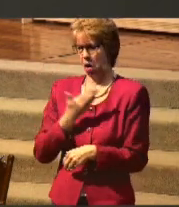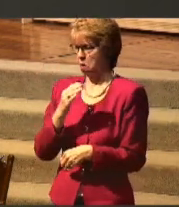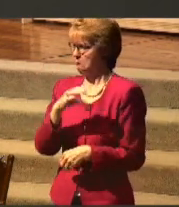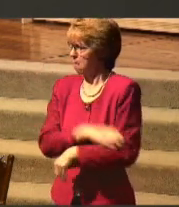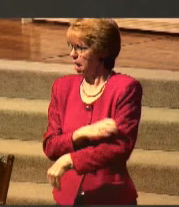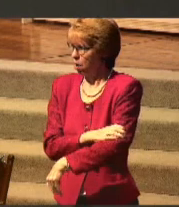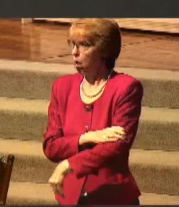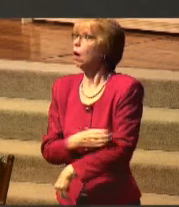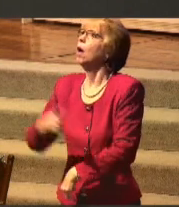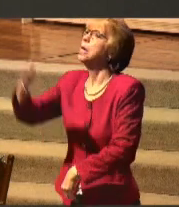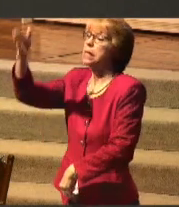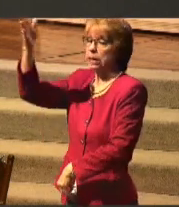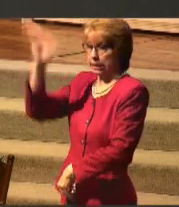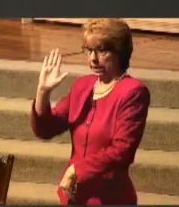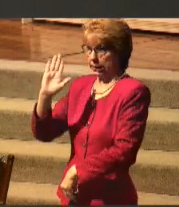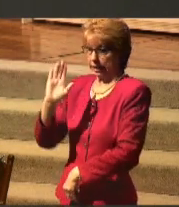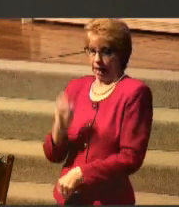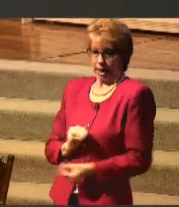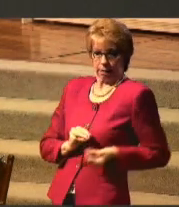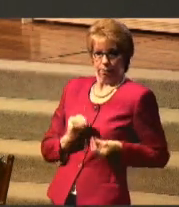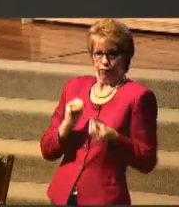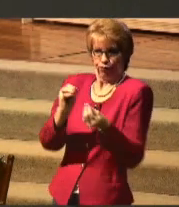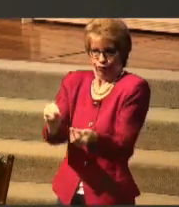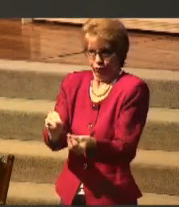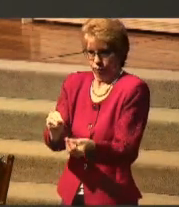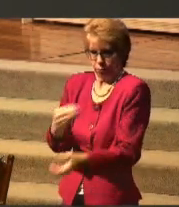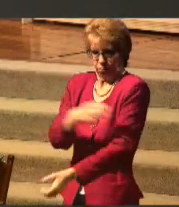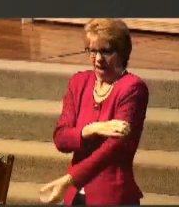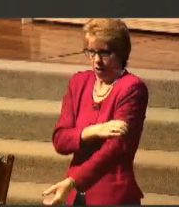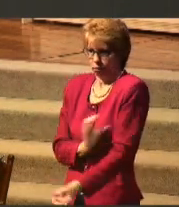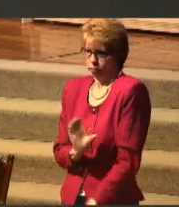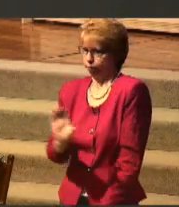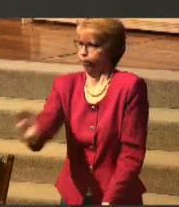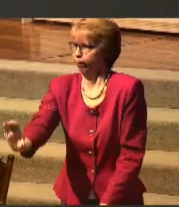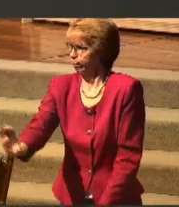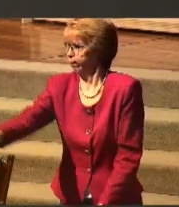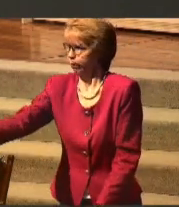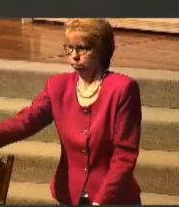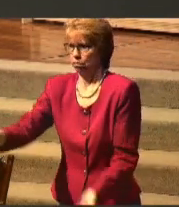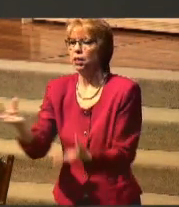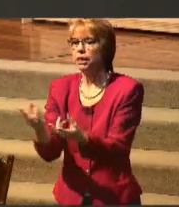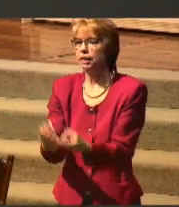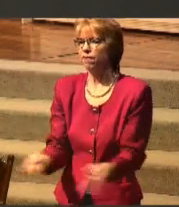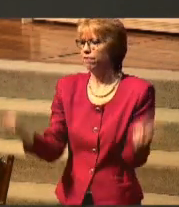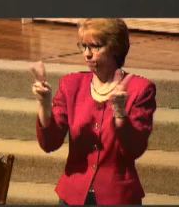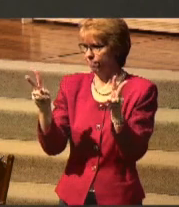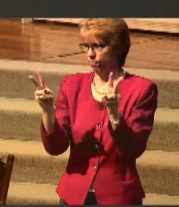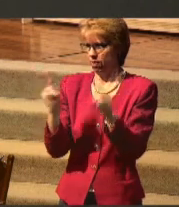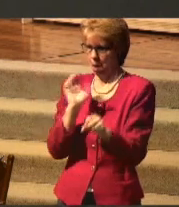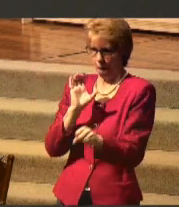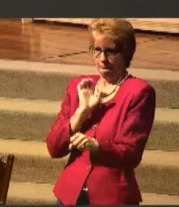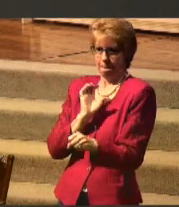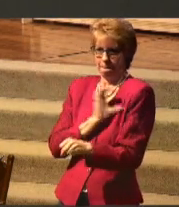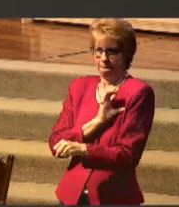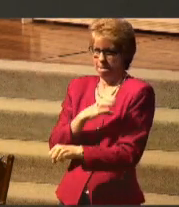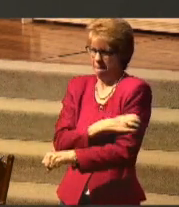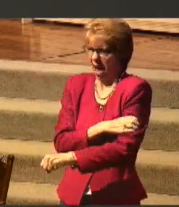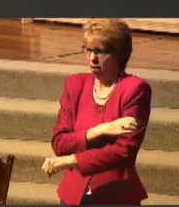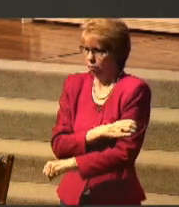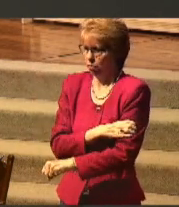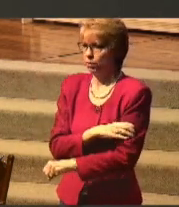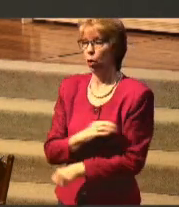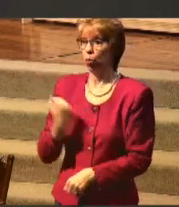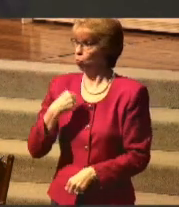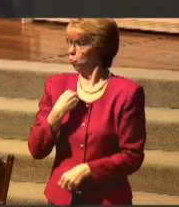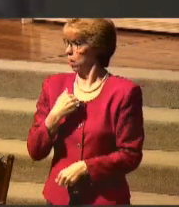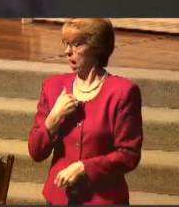God puts into someone is powerful and valuable. A treasure. We have a